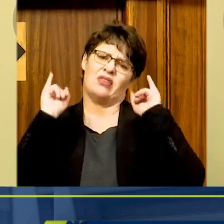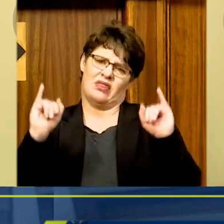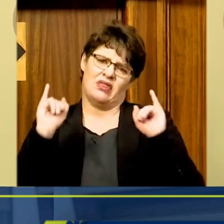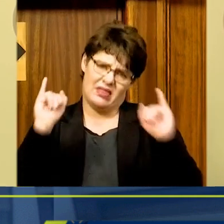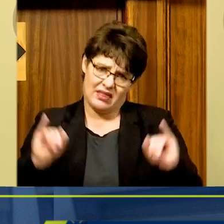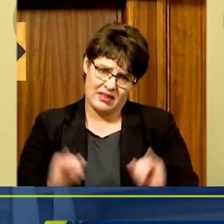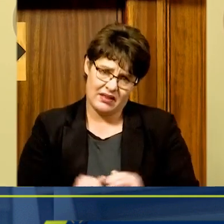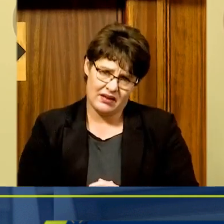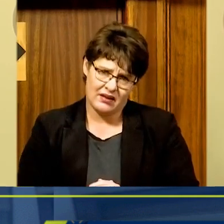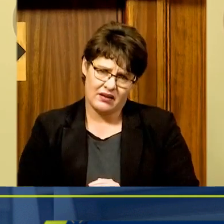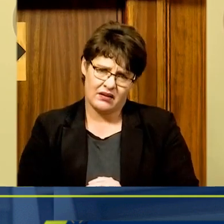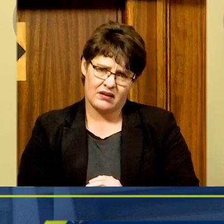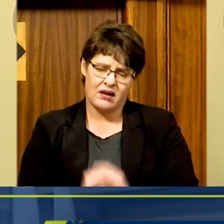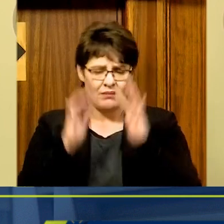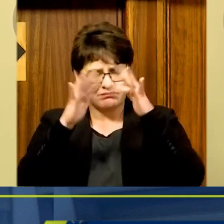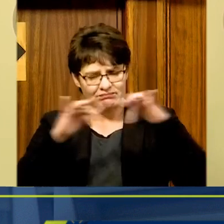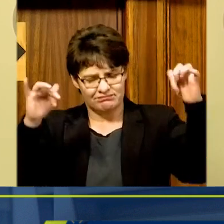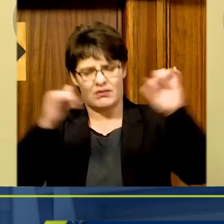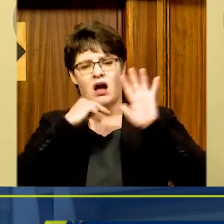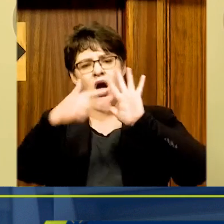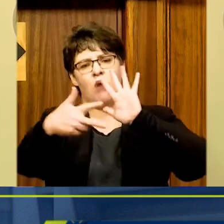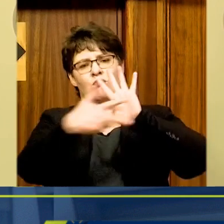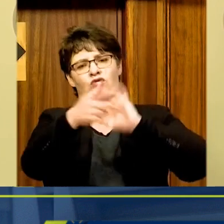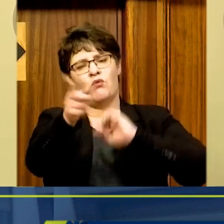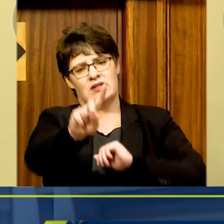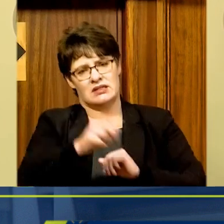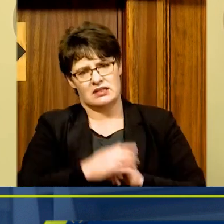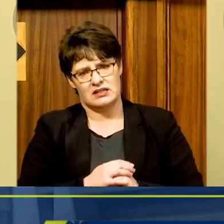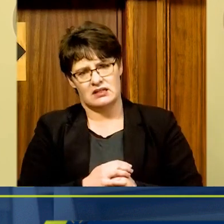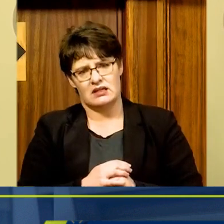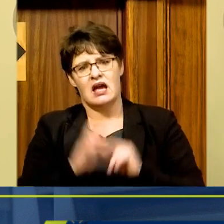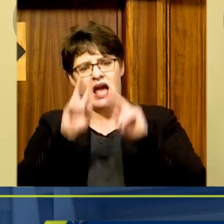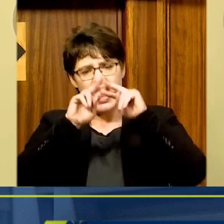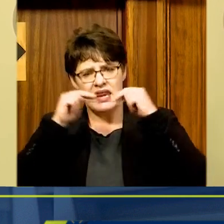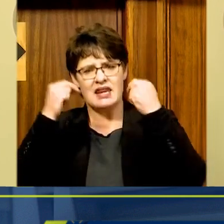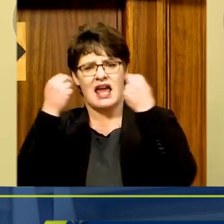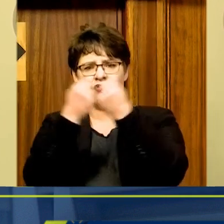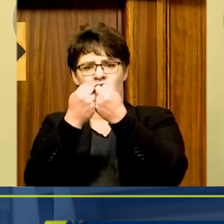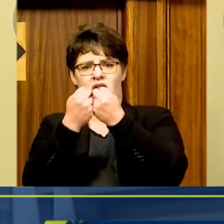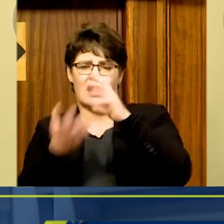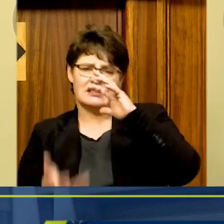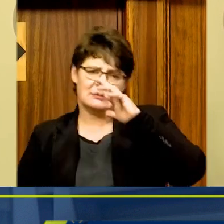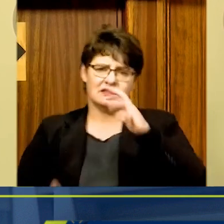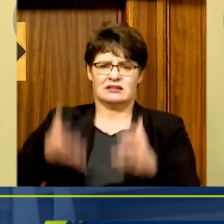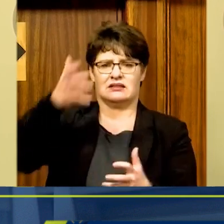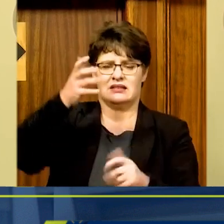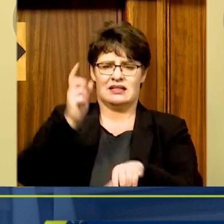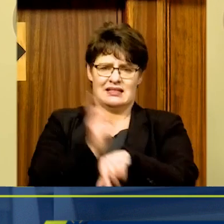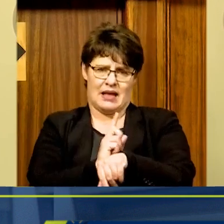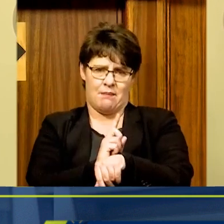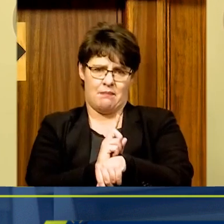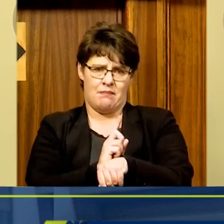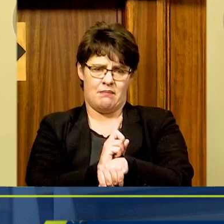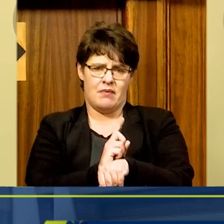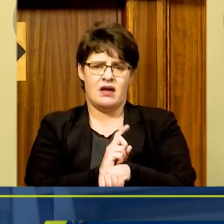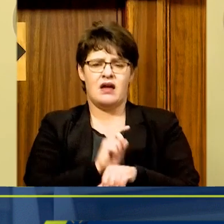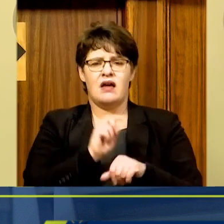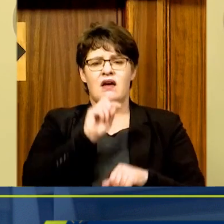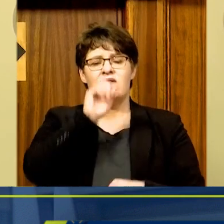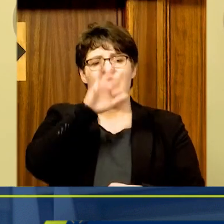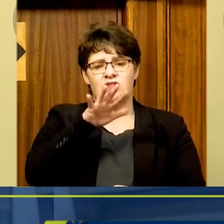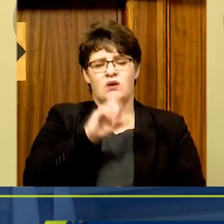emergency, Cabinet has approved the extension of the national state of disaster to the 15th